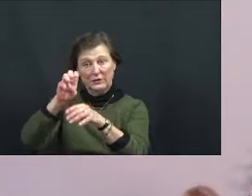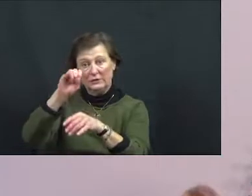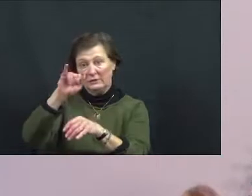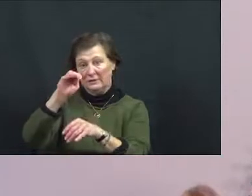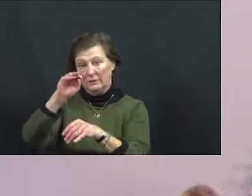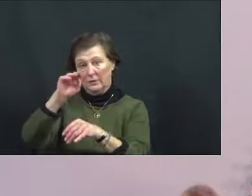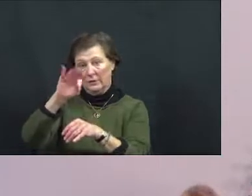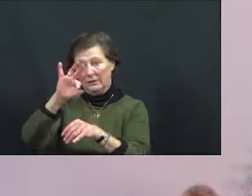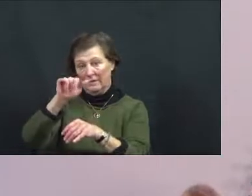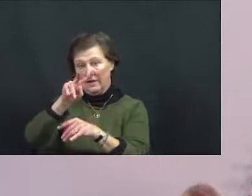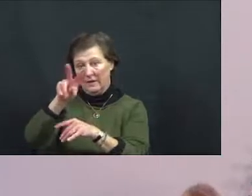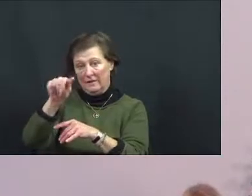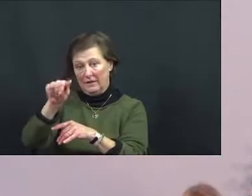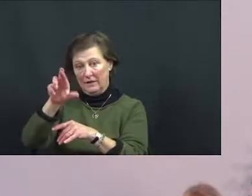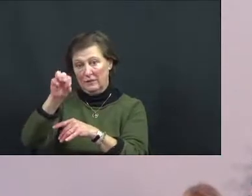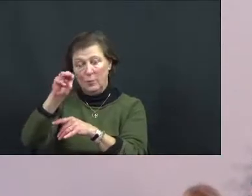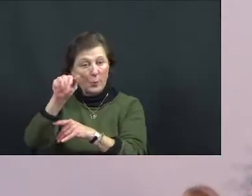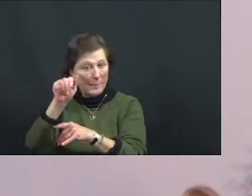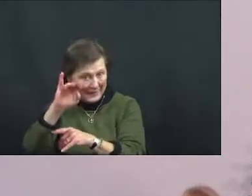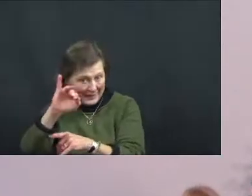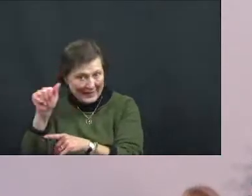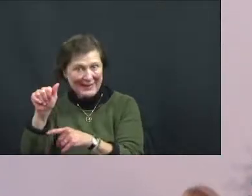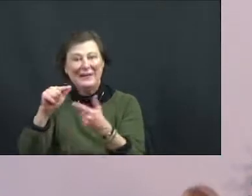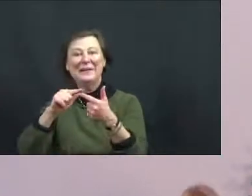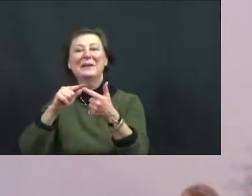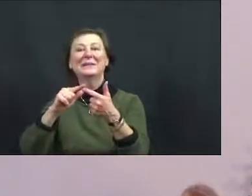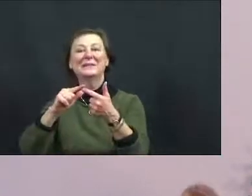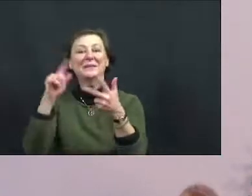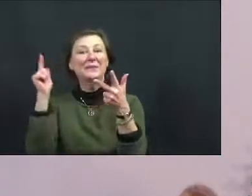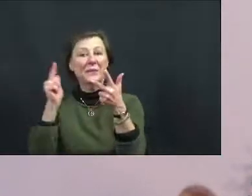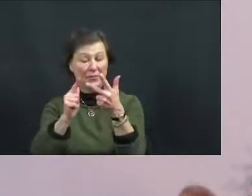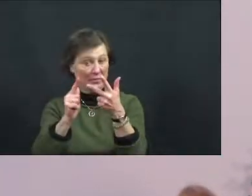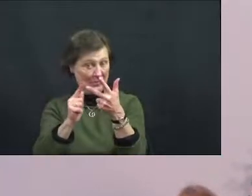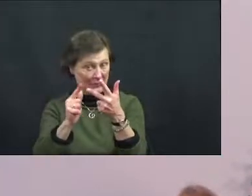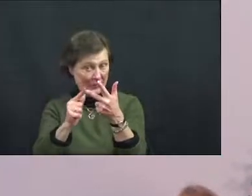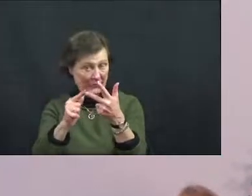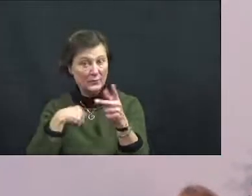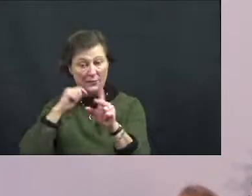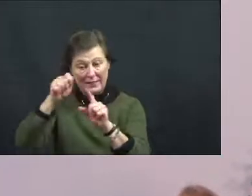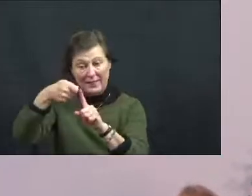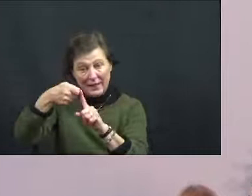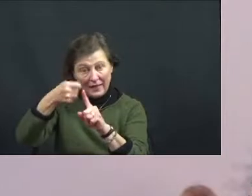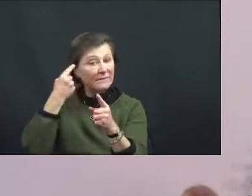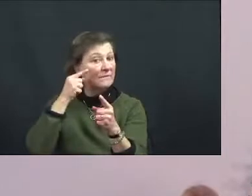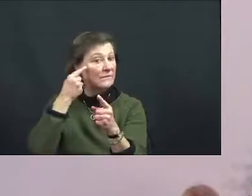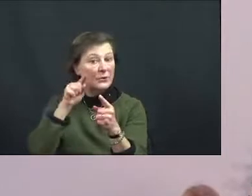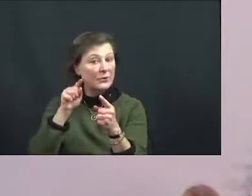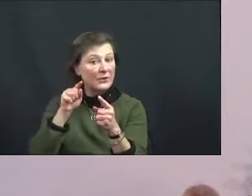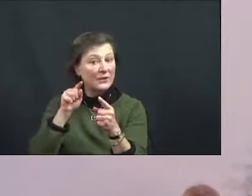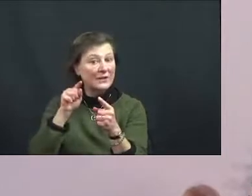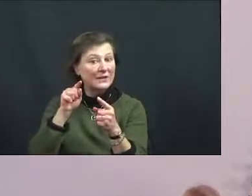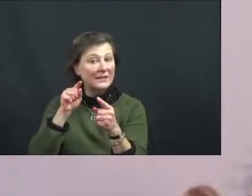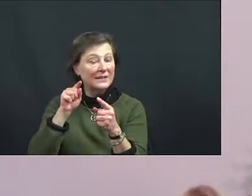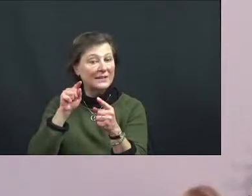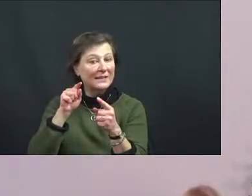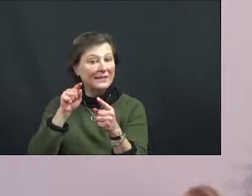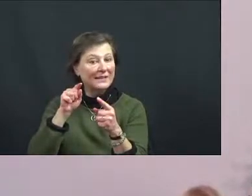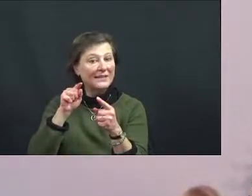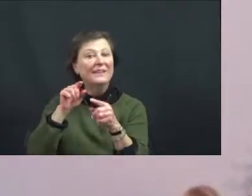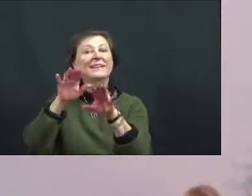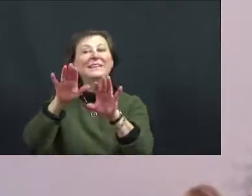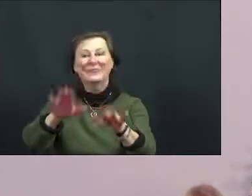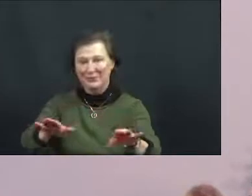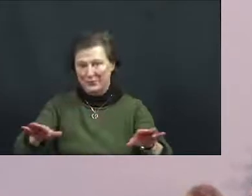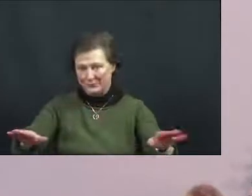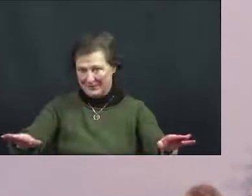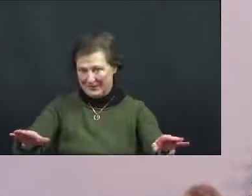Šimanfalva, Transylvania, Romania. We light our third chalice for our children and